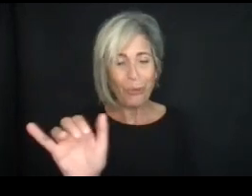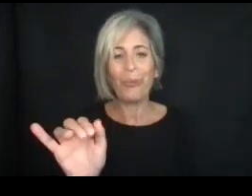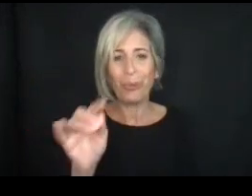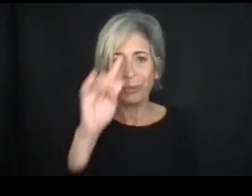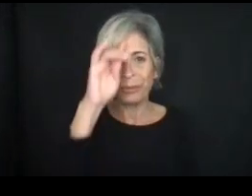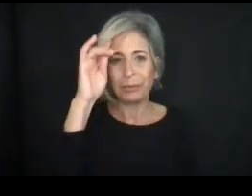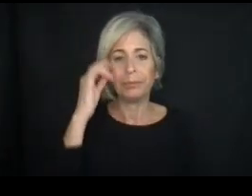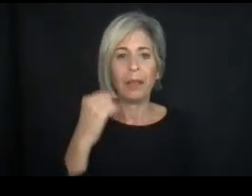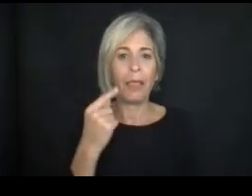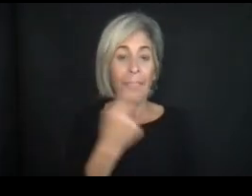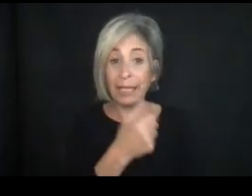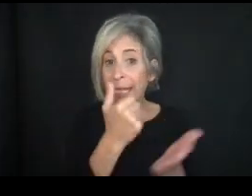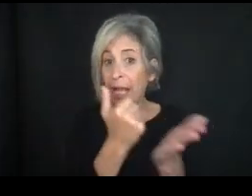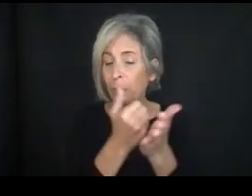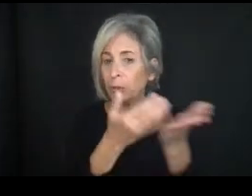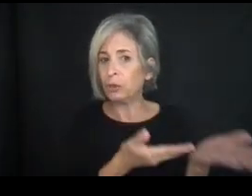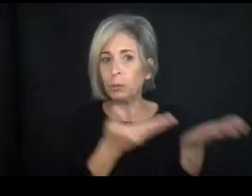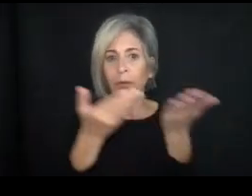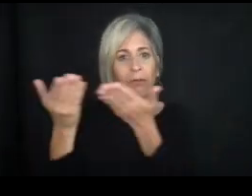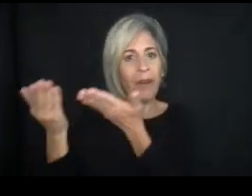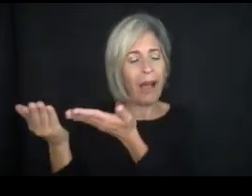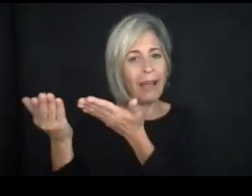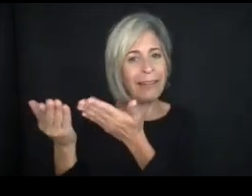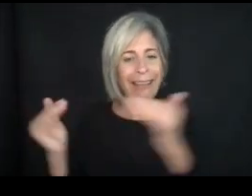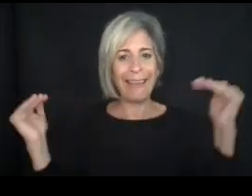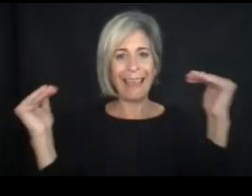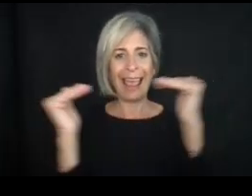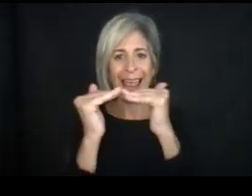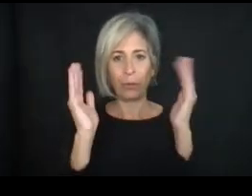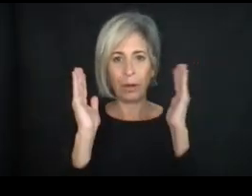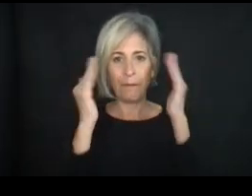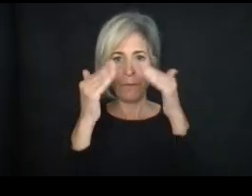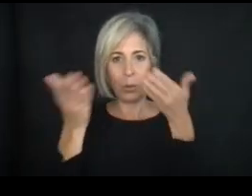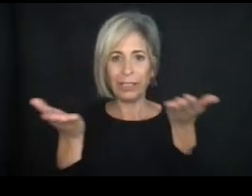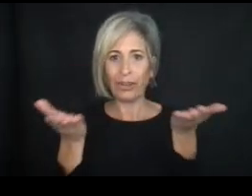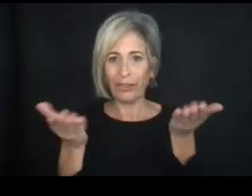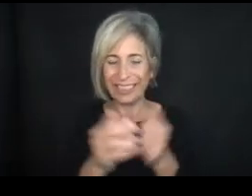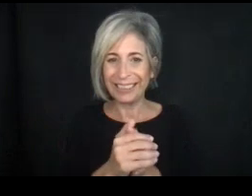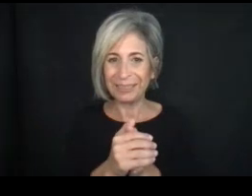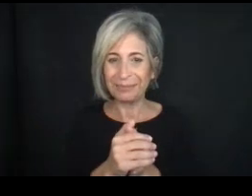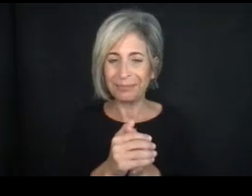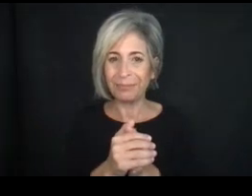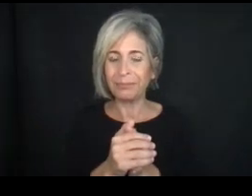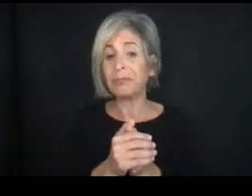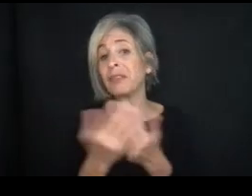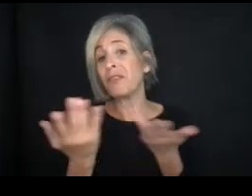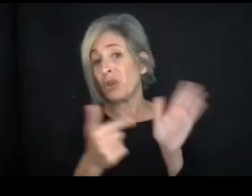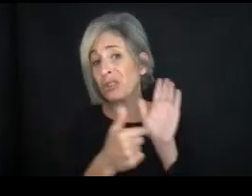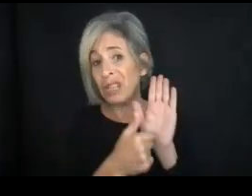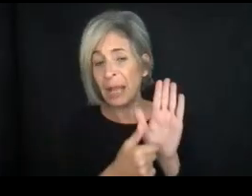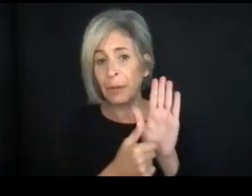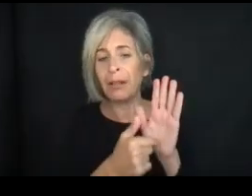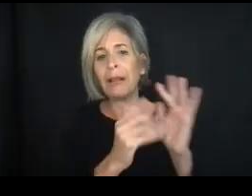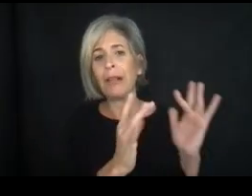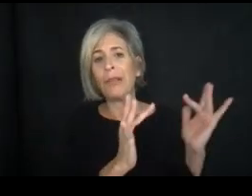This also helps to provide equity-focused services, and these would be services that reach